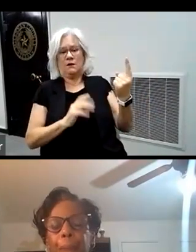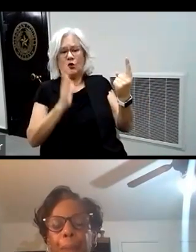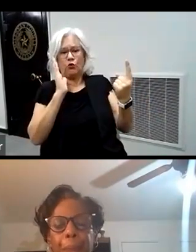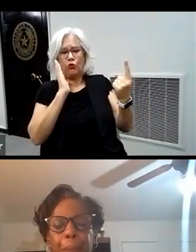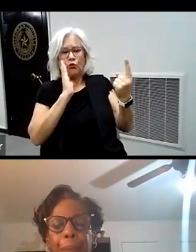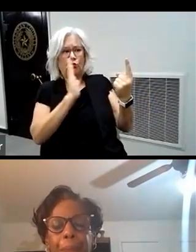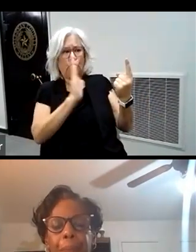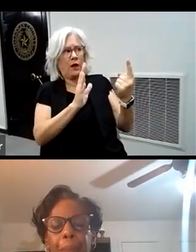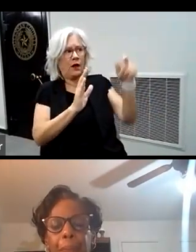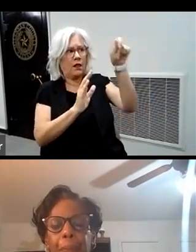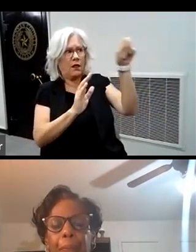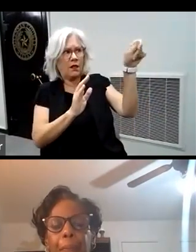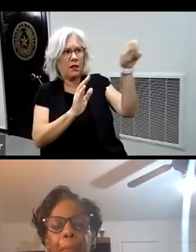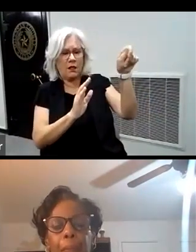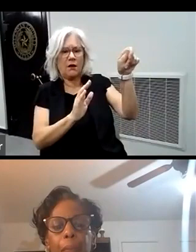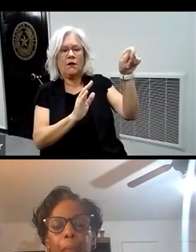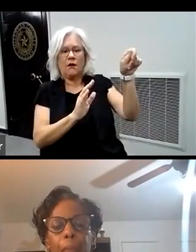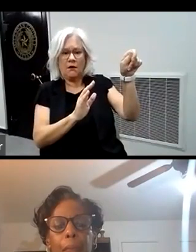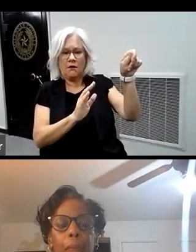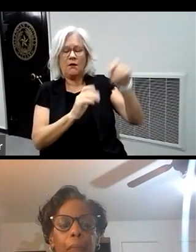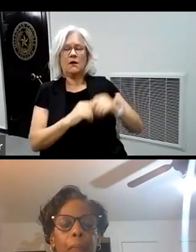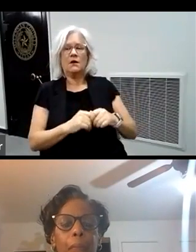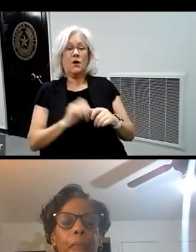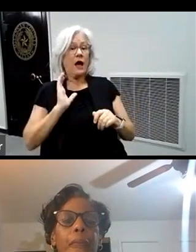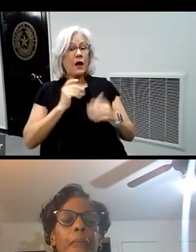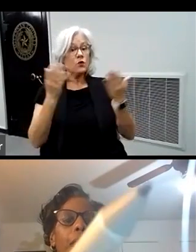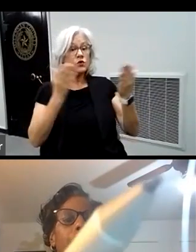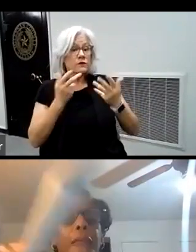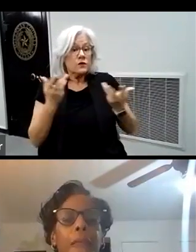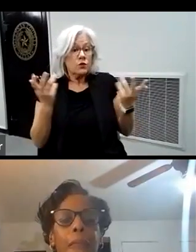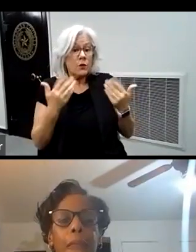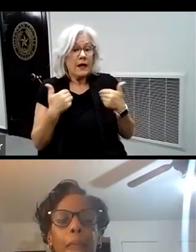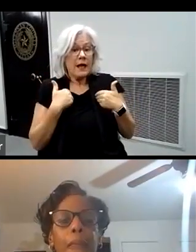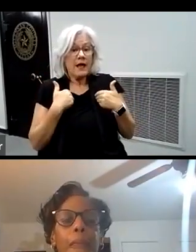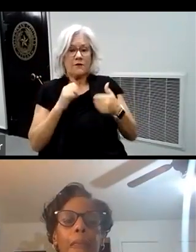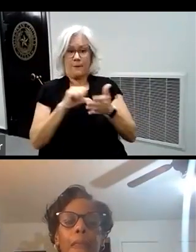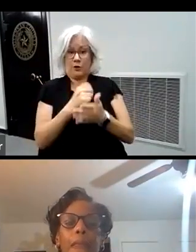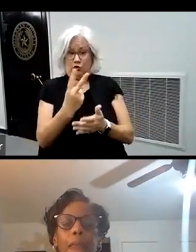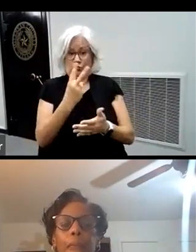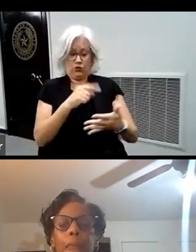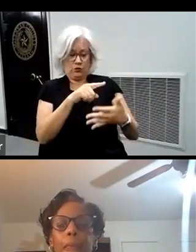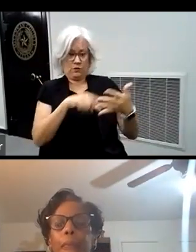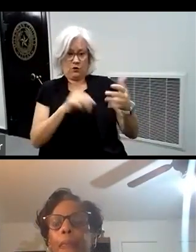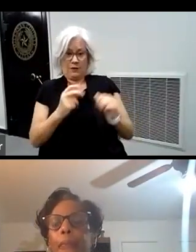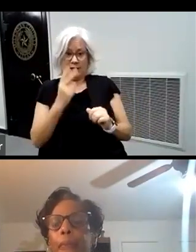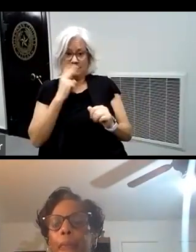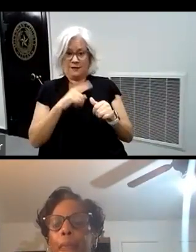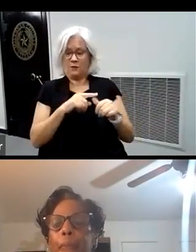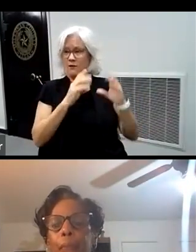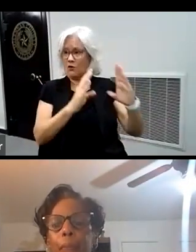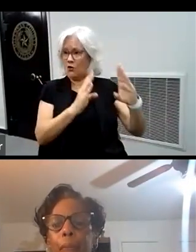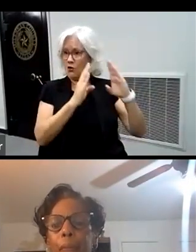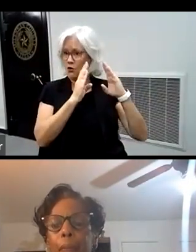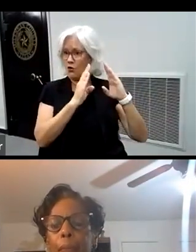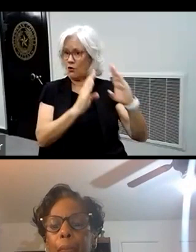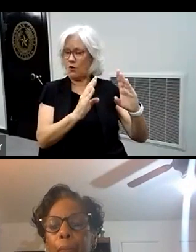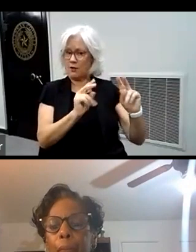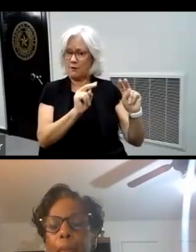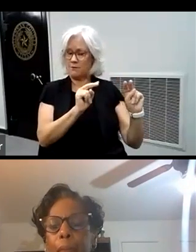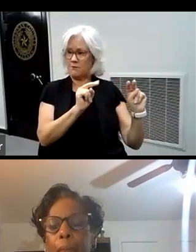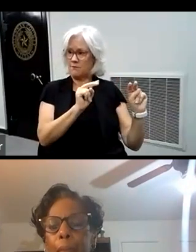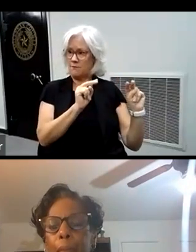So what are the services that we offer? On page 2, we offer the alcohol monitoring Scram Cam